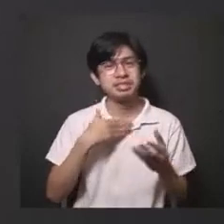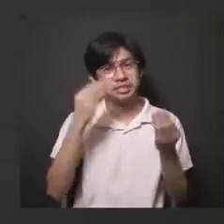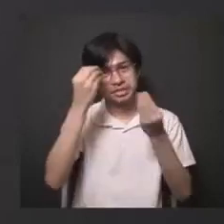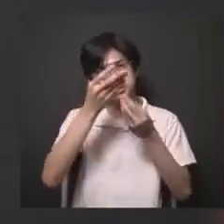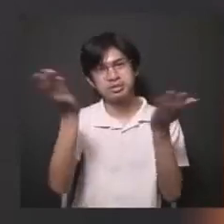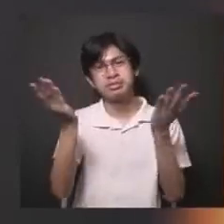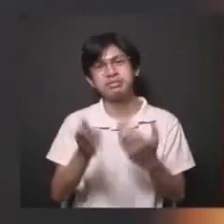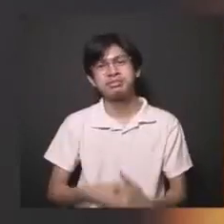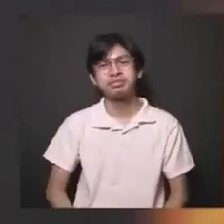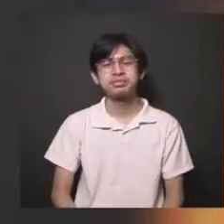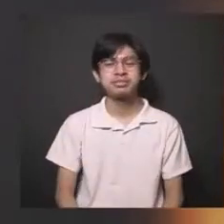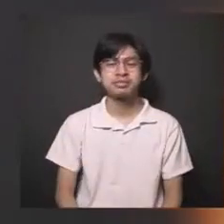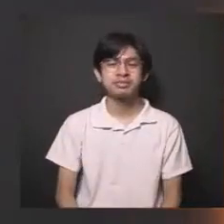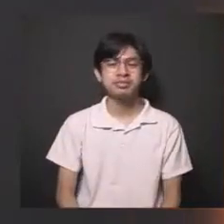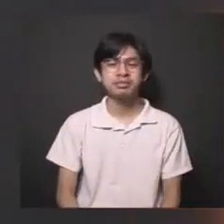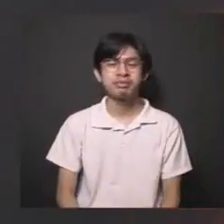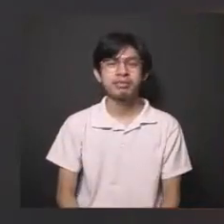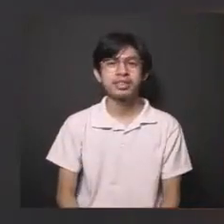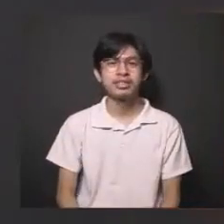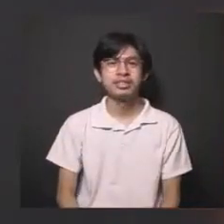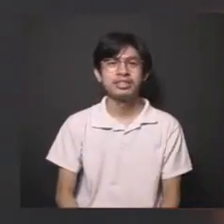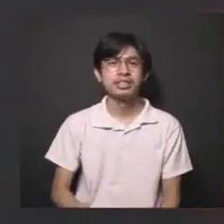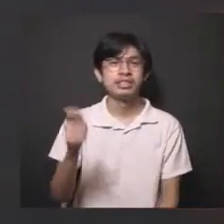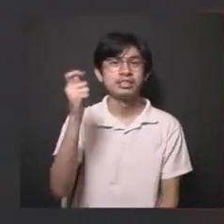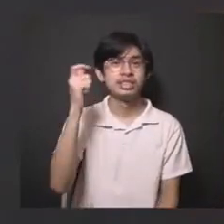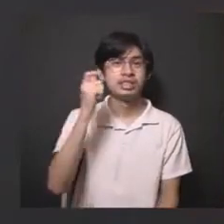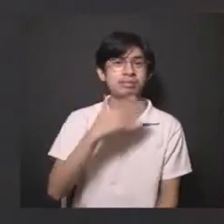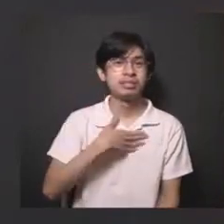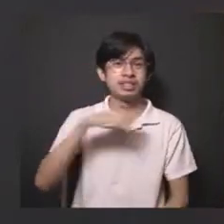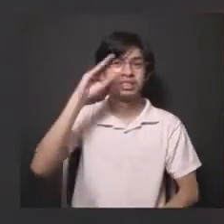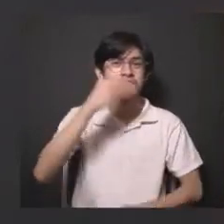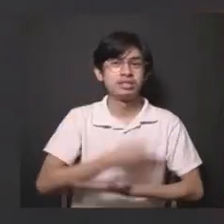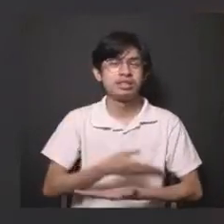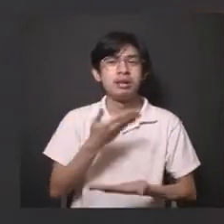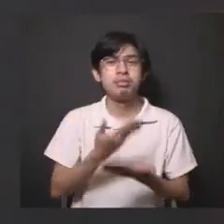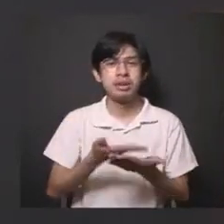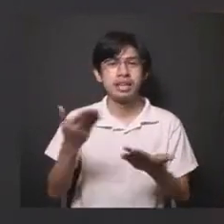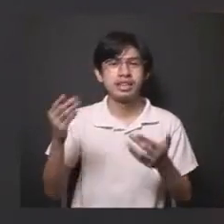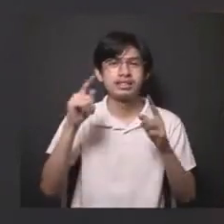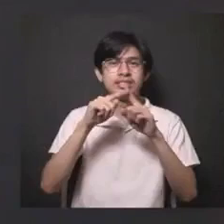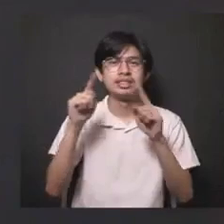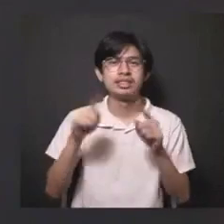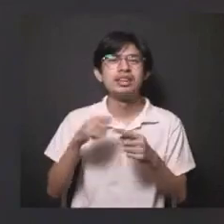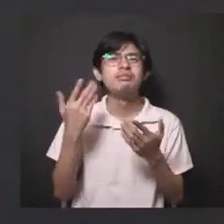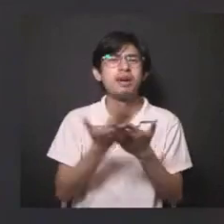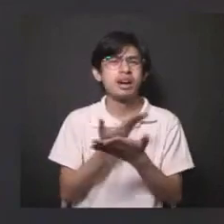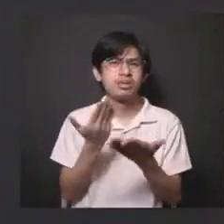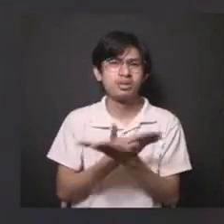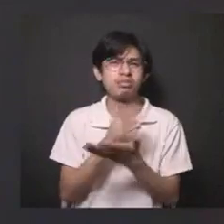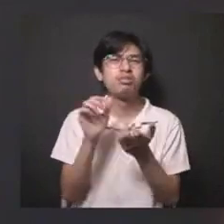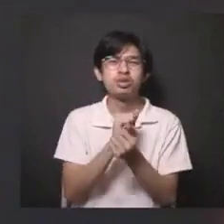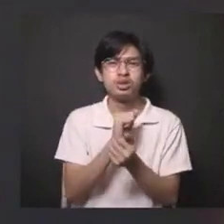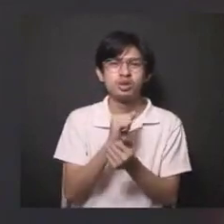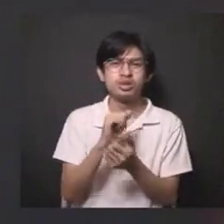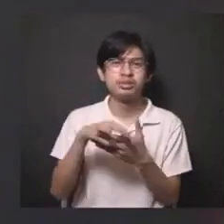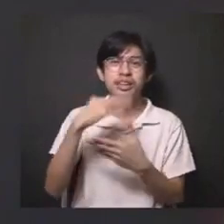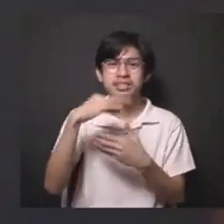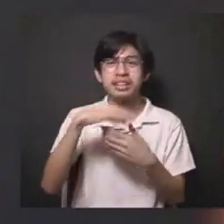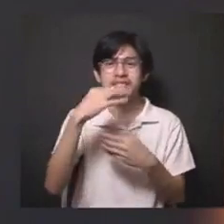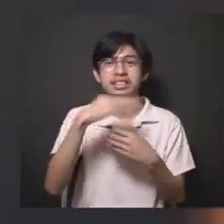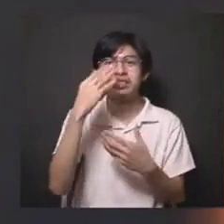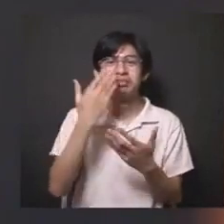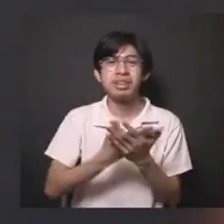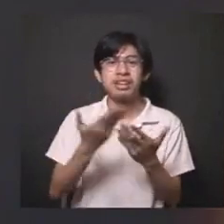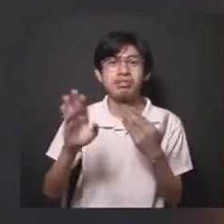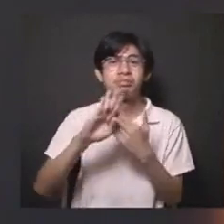last Tuesday, my son bought this. It's actually brand new because he finished it. And then he bought it in the morning, and then the evening, I